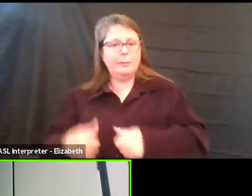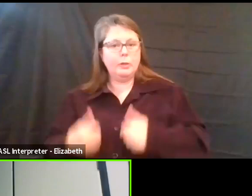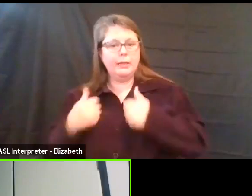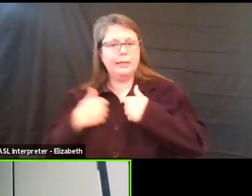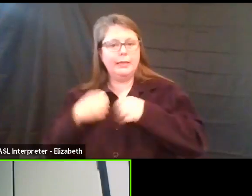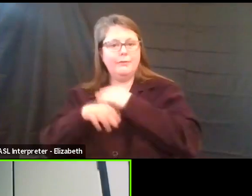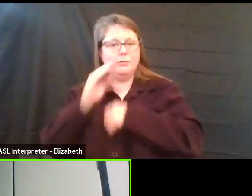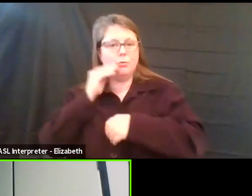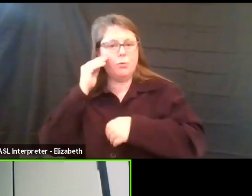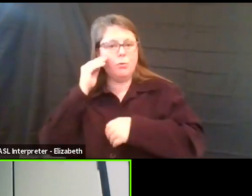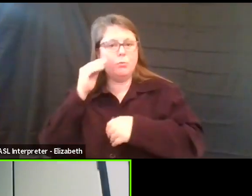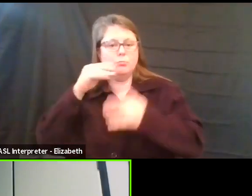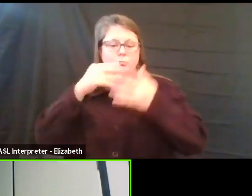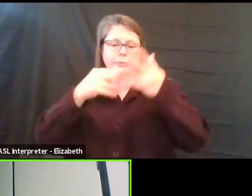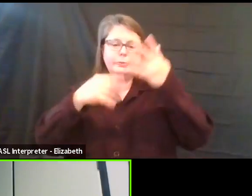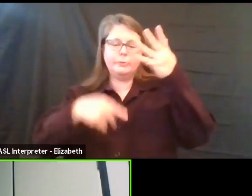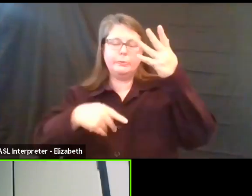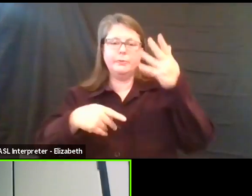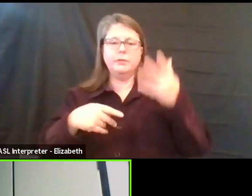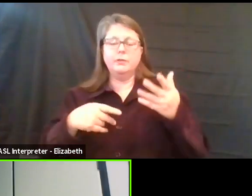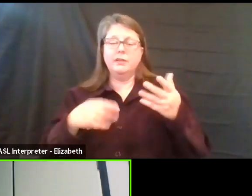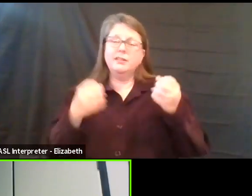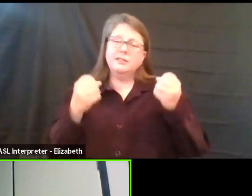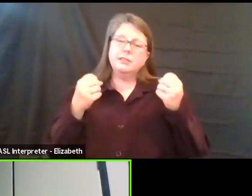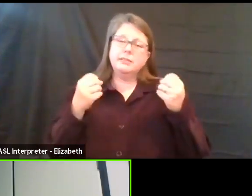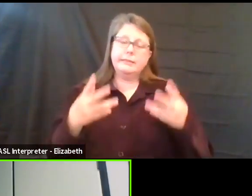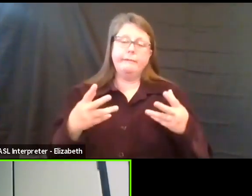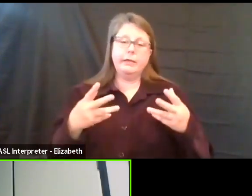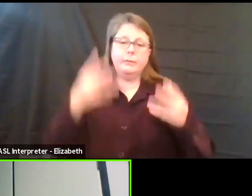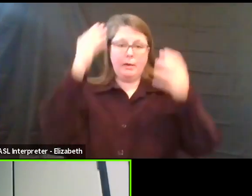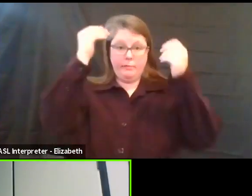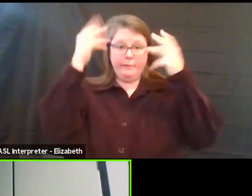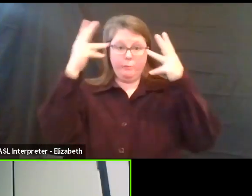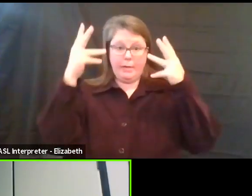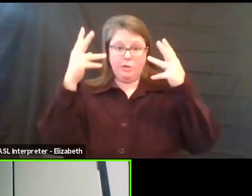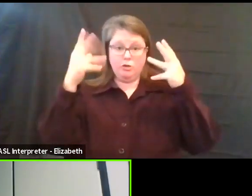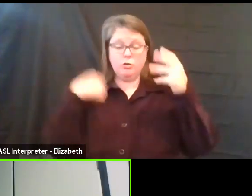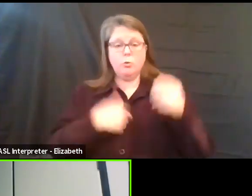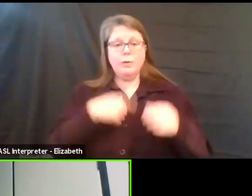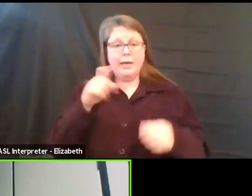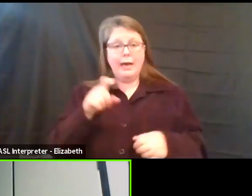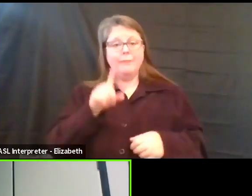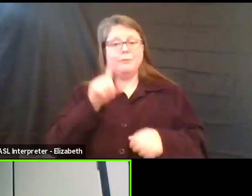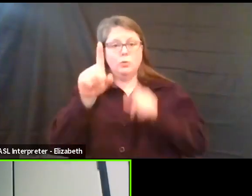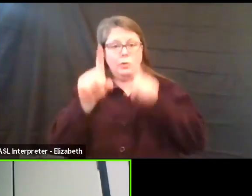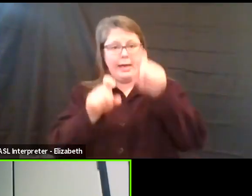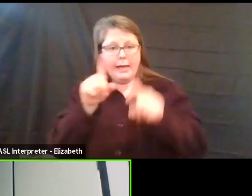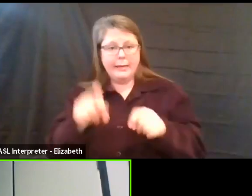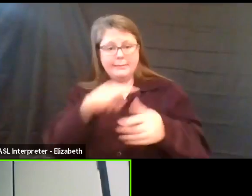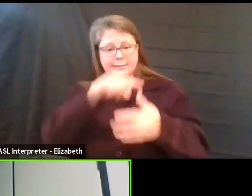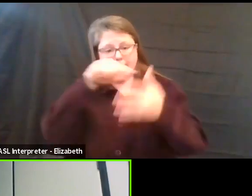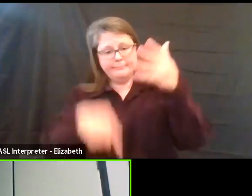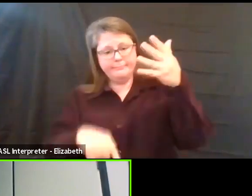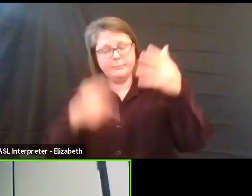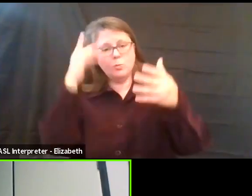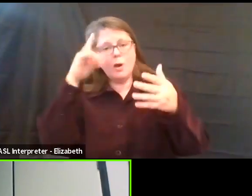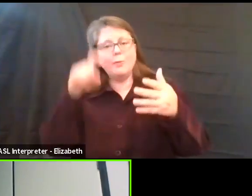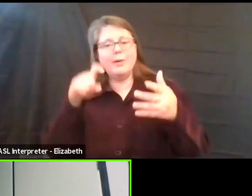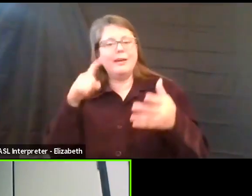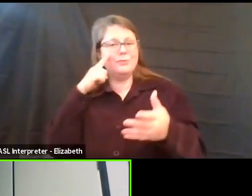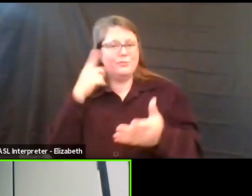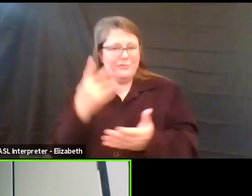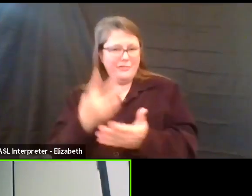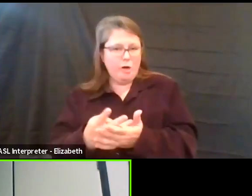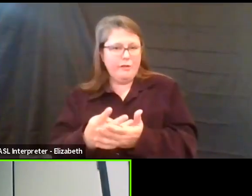information. Primarily, we ask all of those questions because we have to be able to verify that you are who you say you are as part of